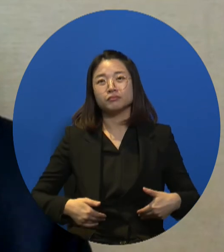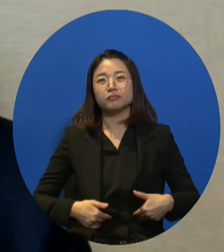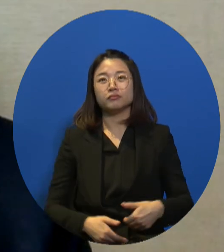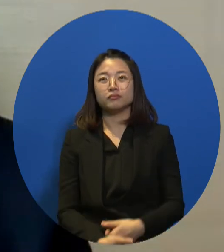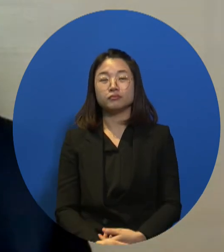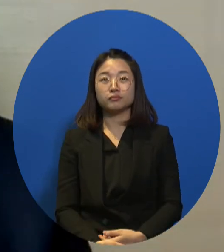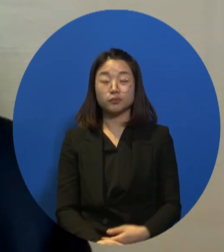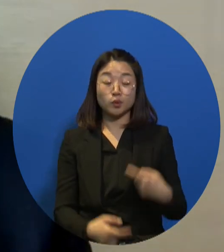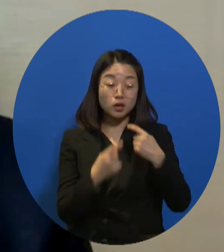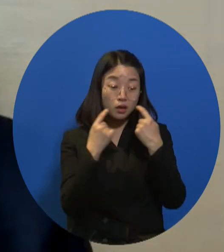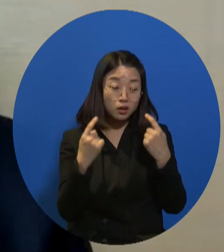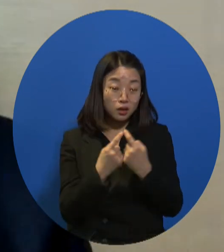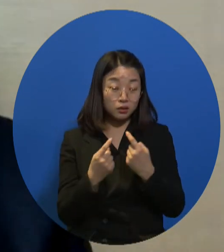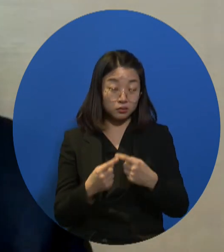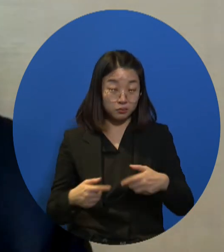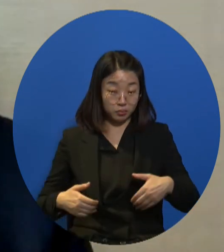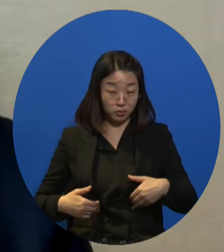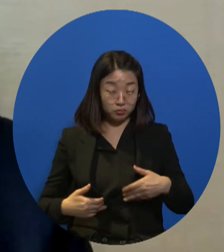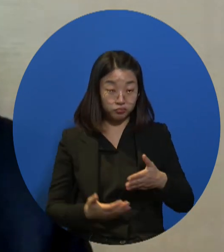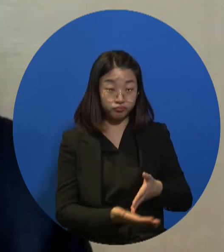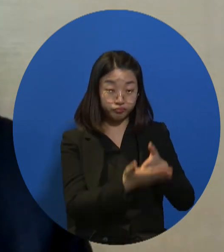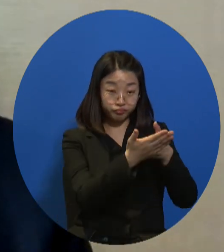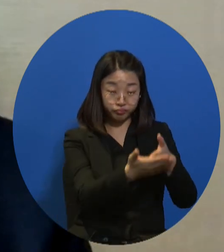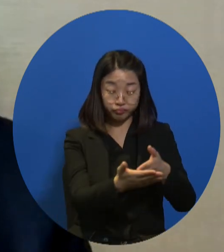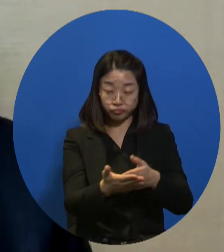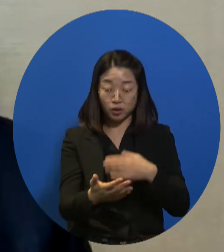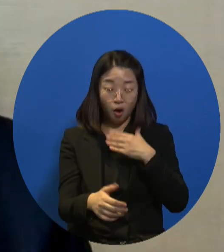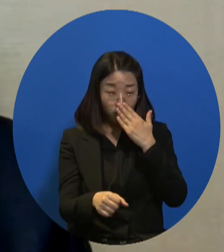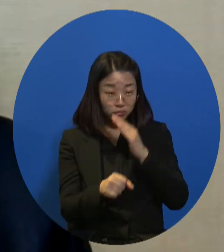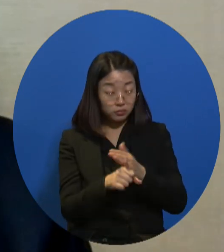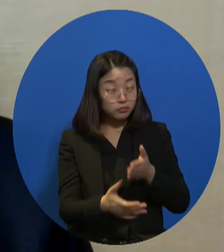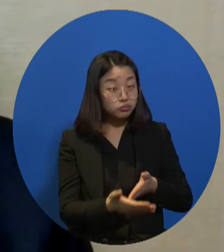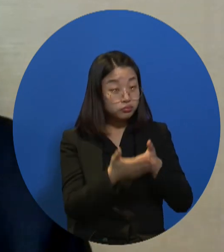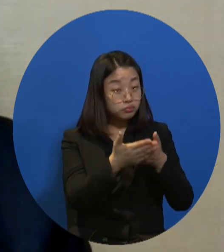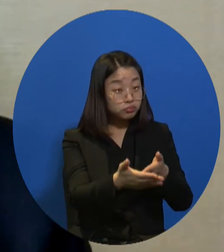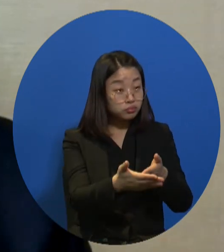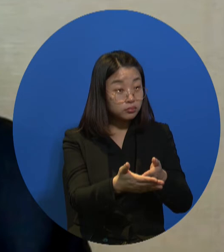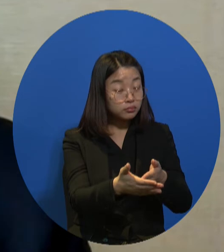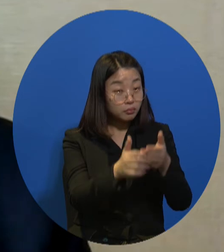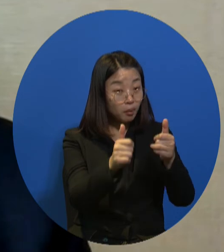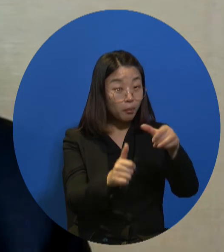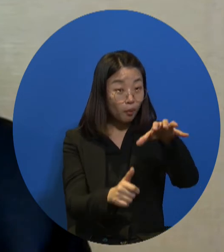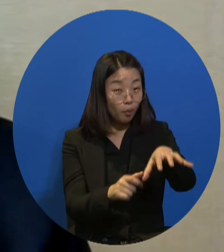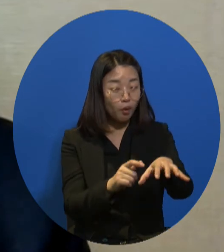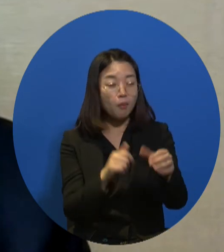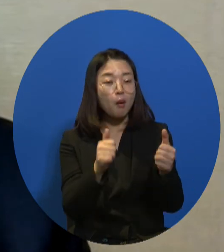additional compensation, or we may also